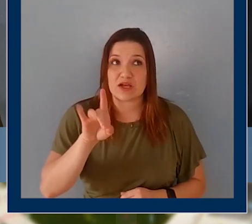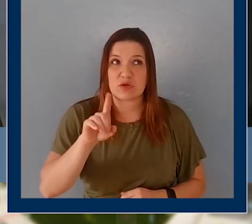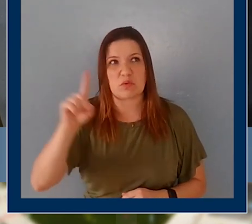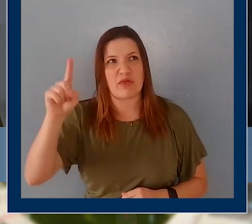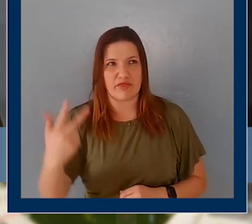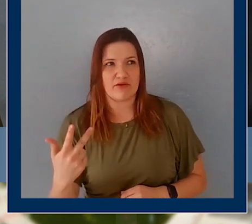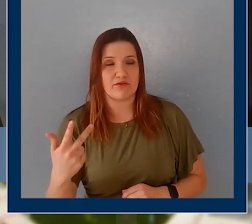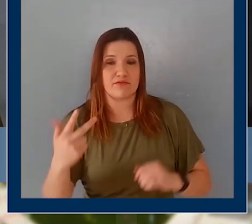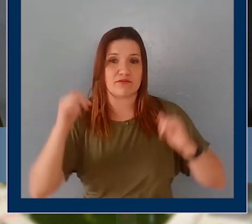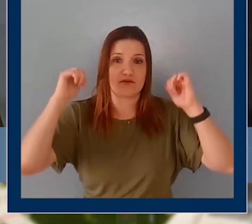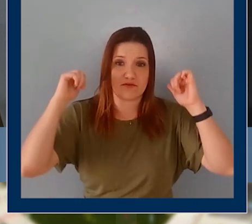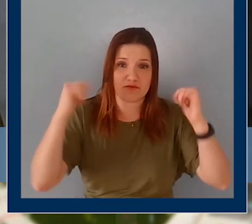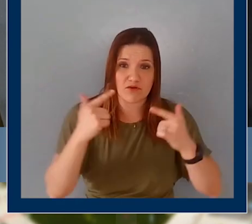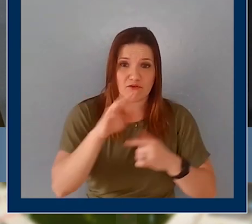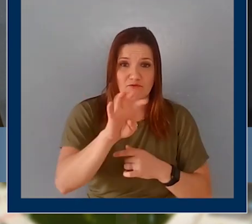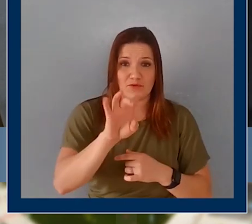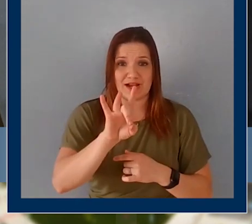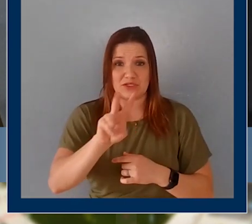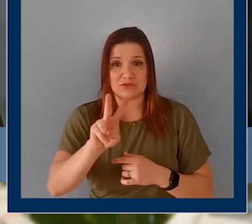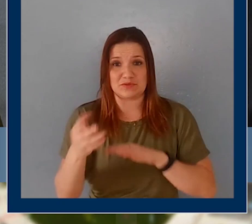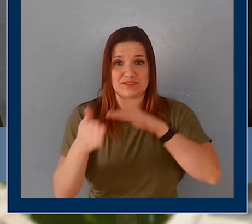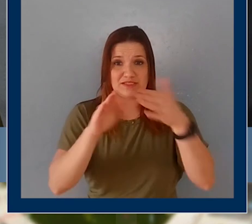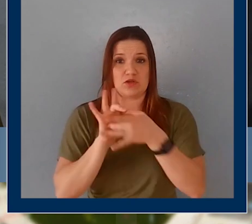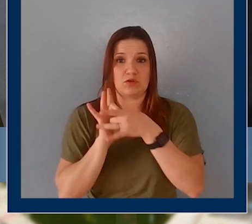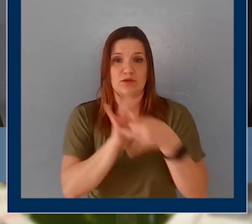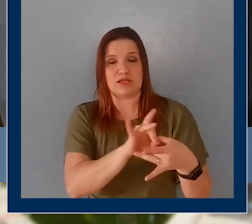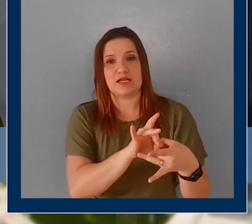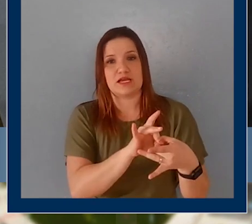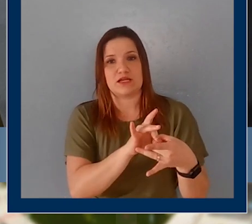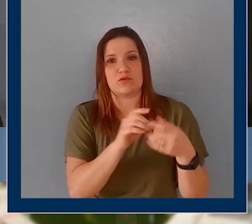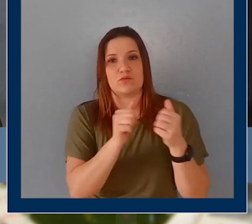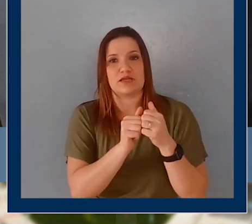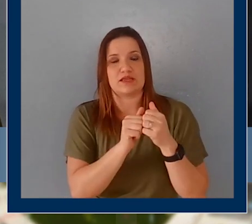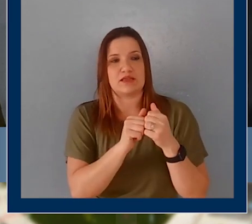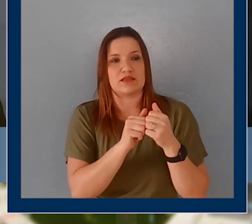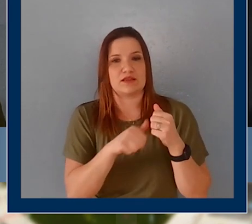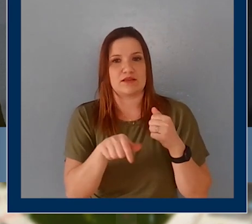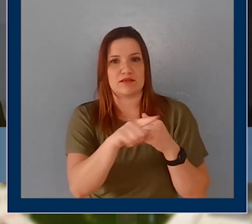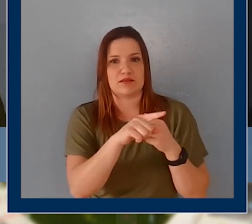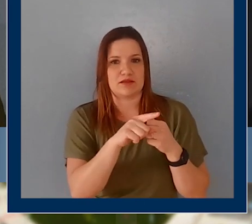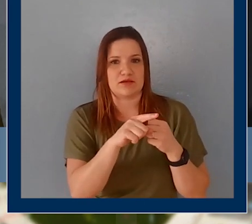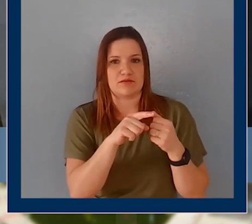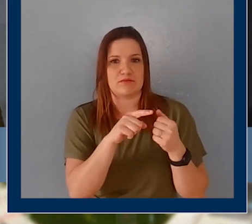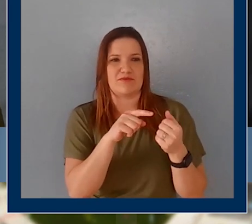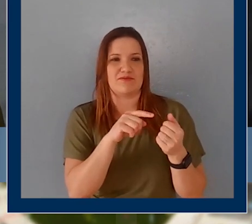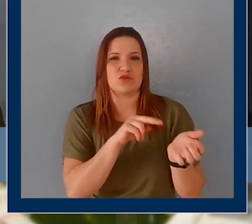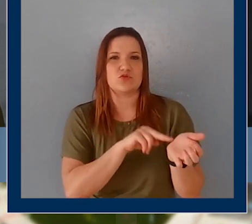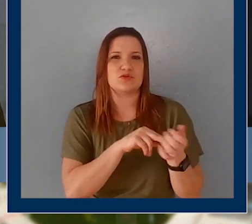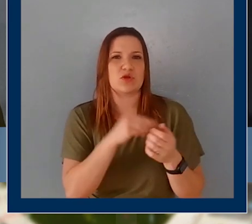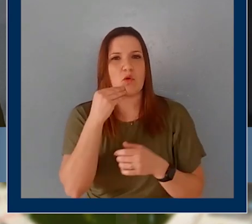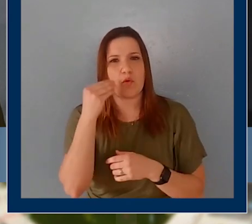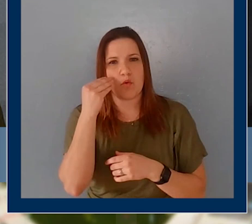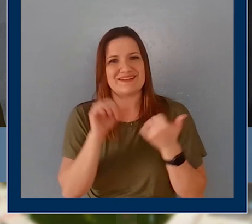is really, getting stronger and stronger and harder to fight? It really is the numbers. Mm-hmm. We just have so many more people that are